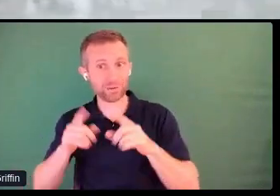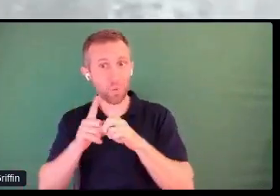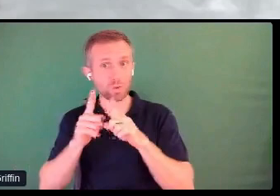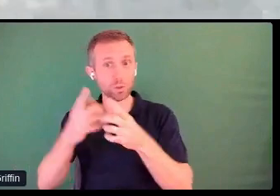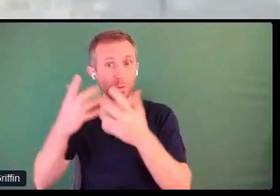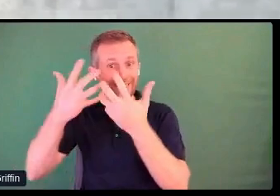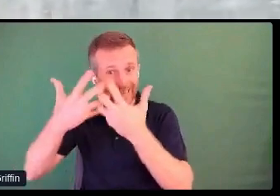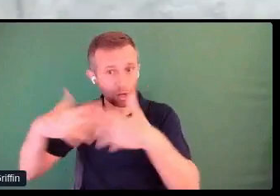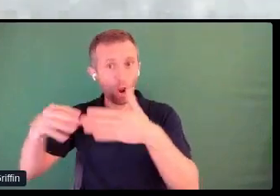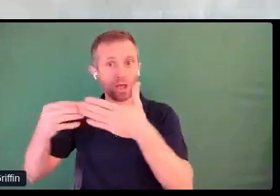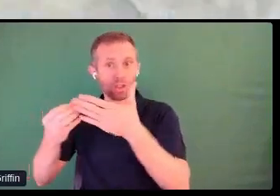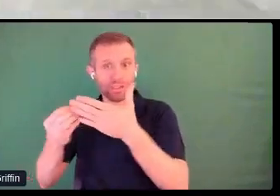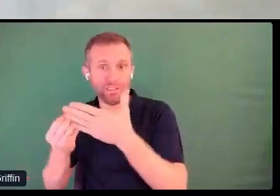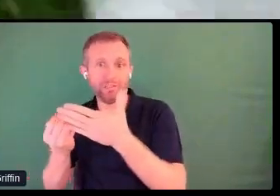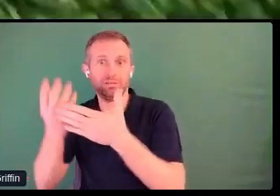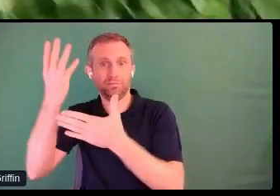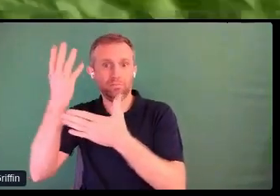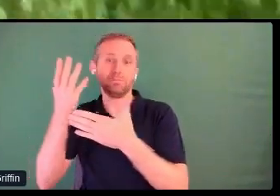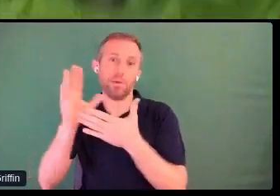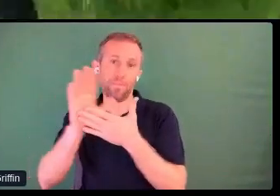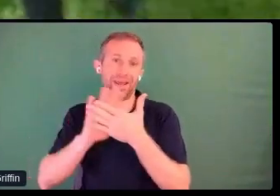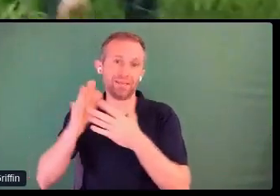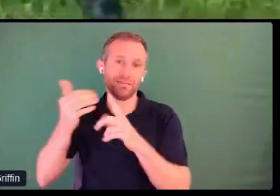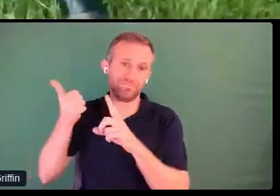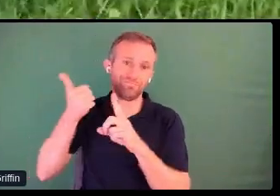full potential.